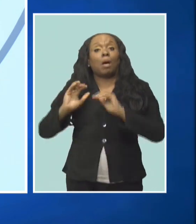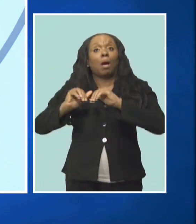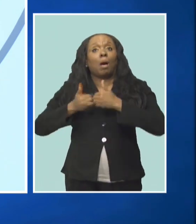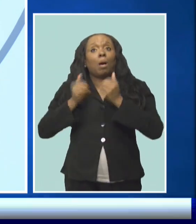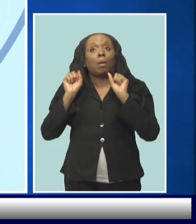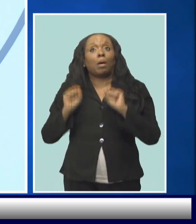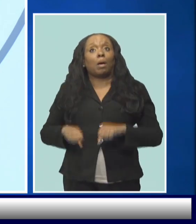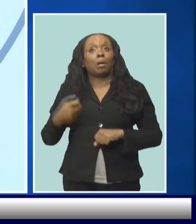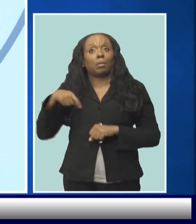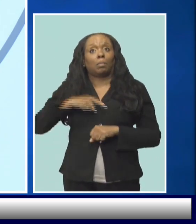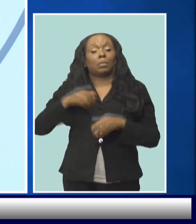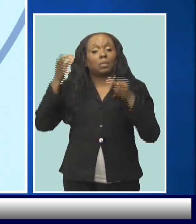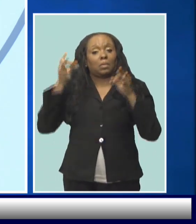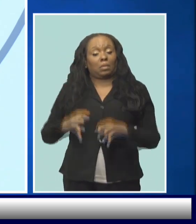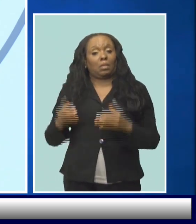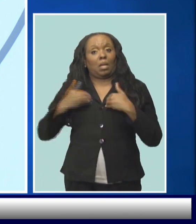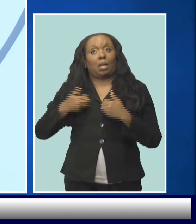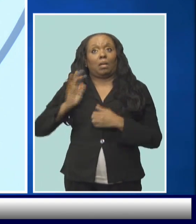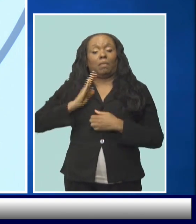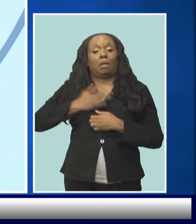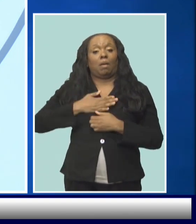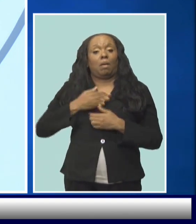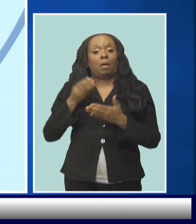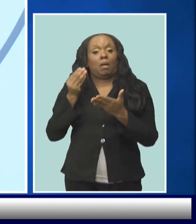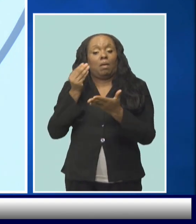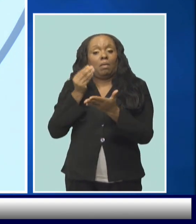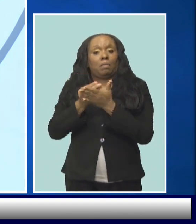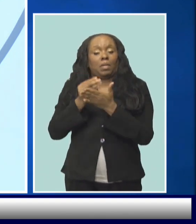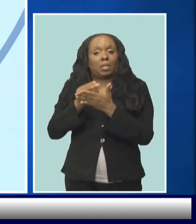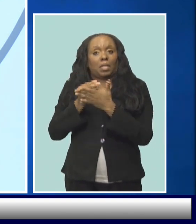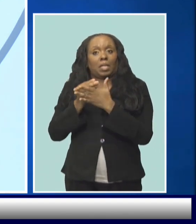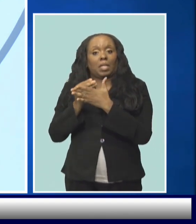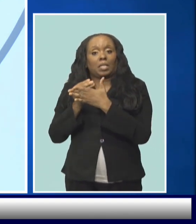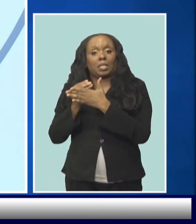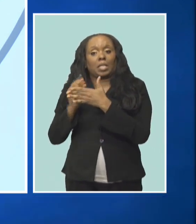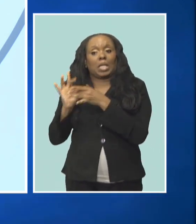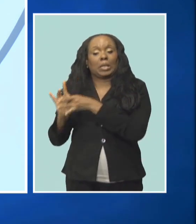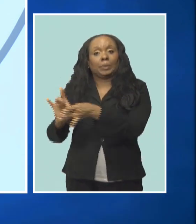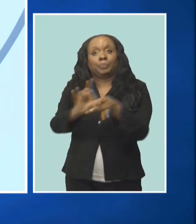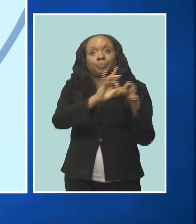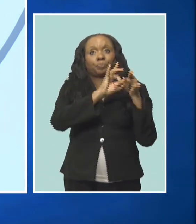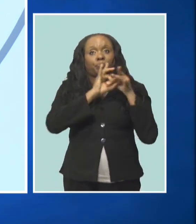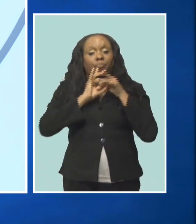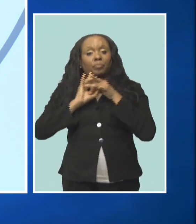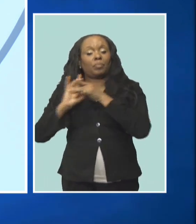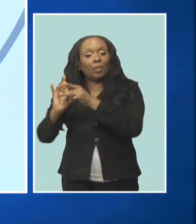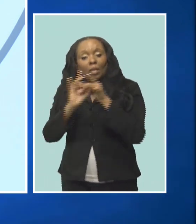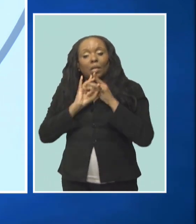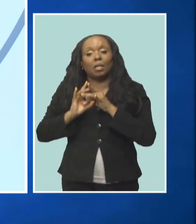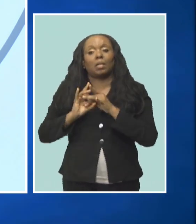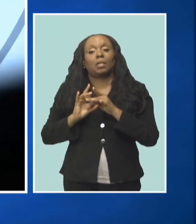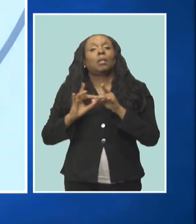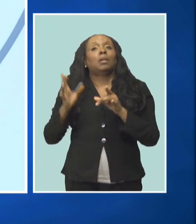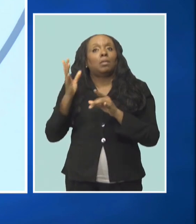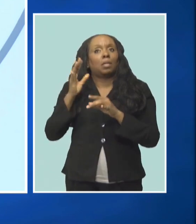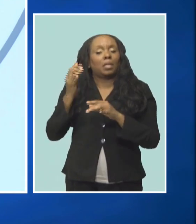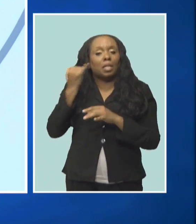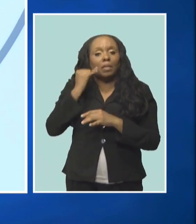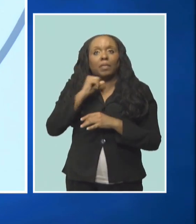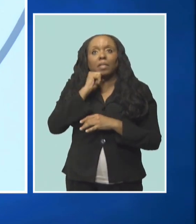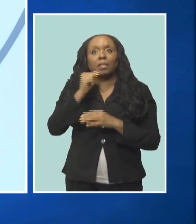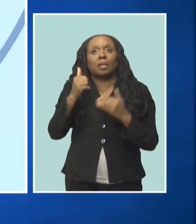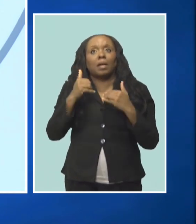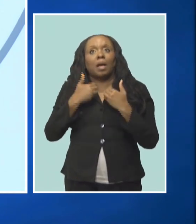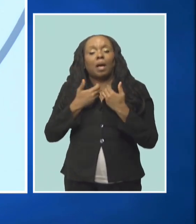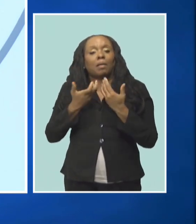to have blended finances syndicated across multiple partners, across multiple regions, so that even if we don't have integrated